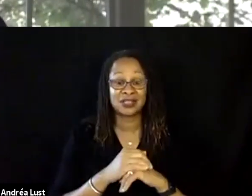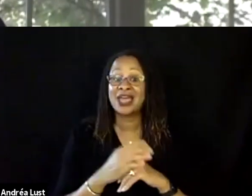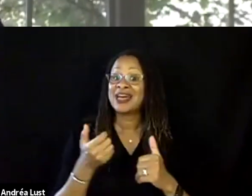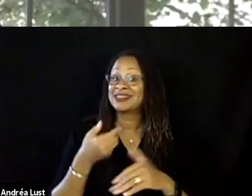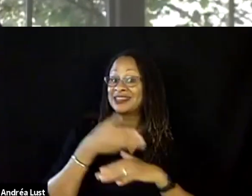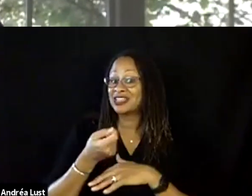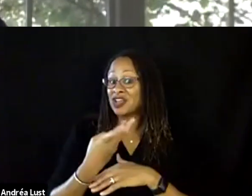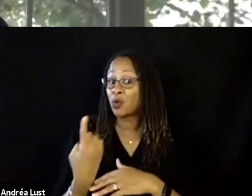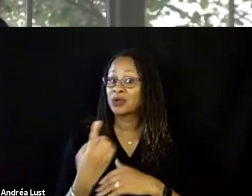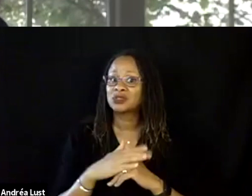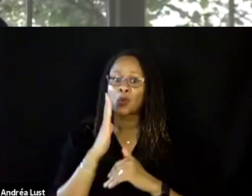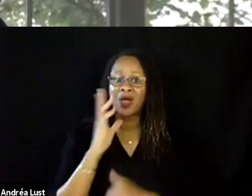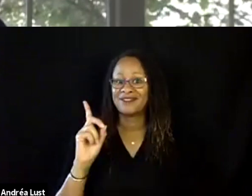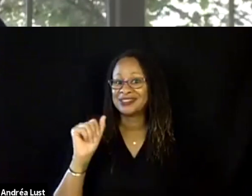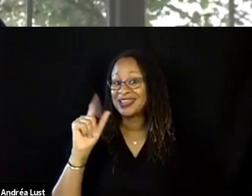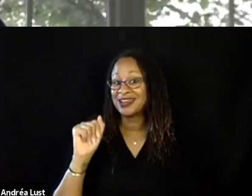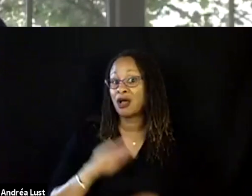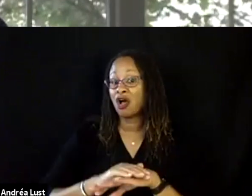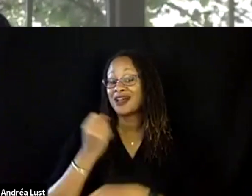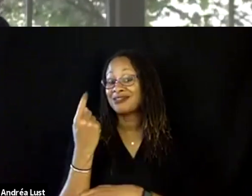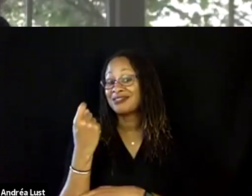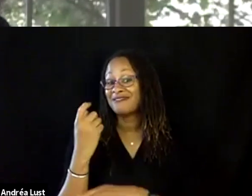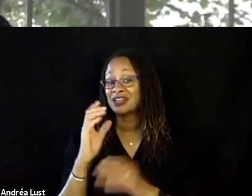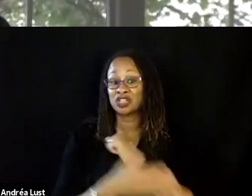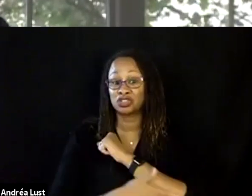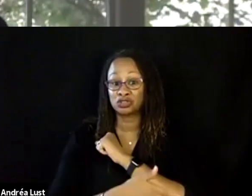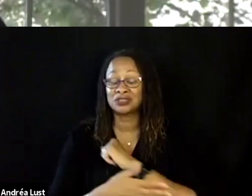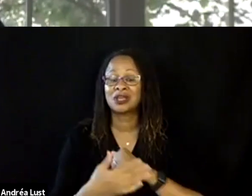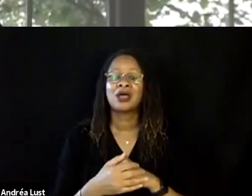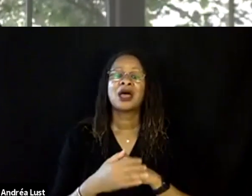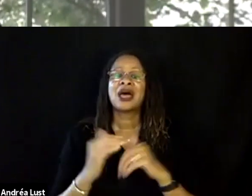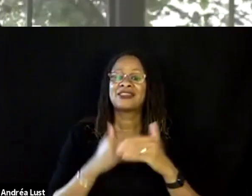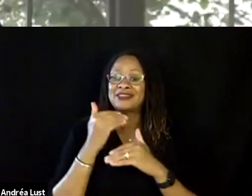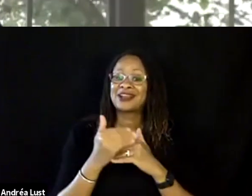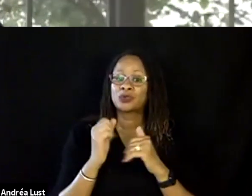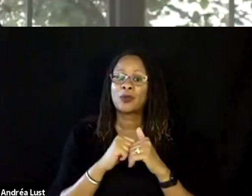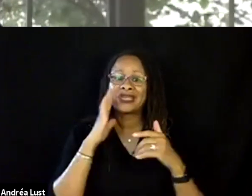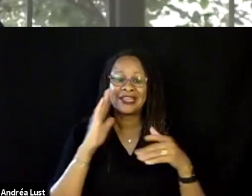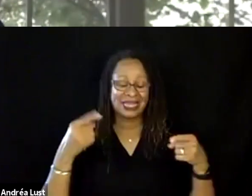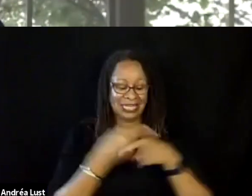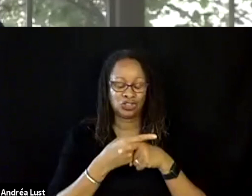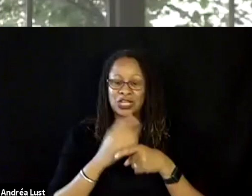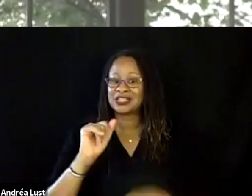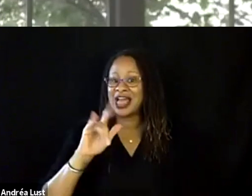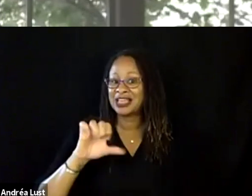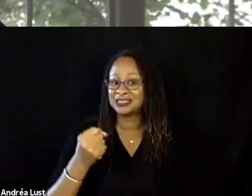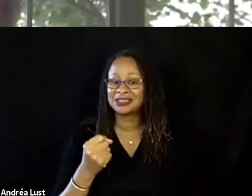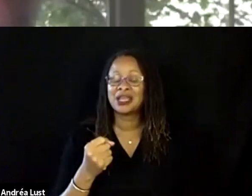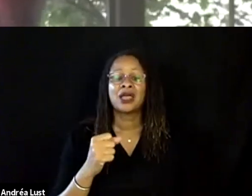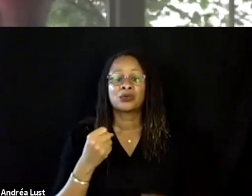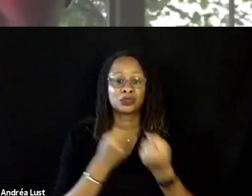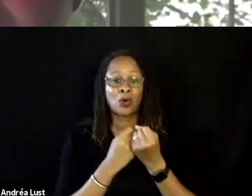will be focused. We have data on 11 countries, but the next piece will be focused on intersectional allies, and we're partnering with the Color of Change, the Obama